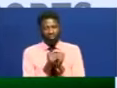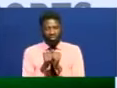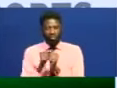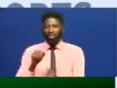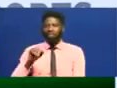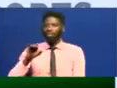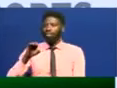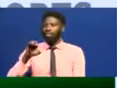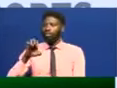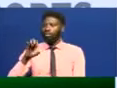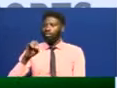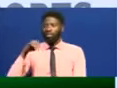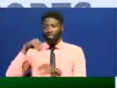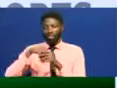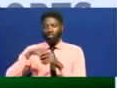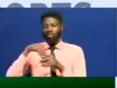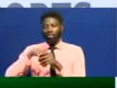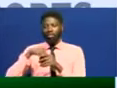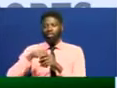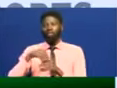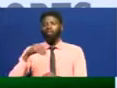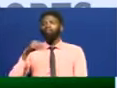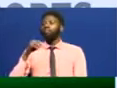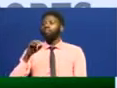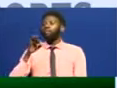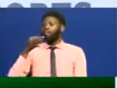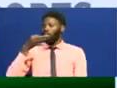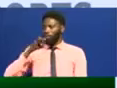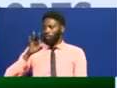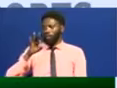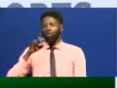Paris was around the big deal of